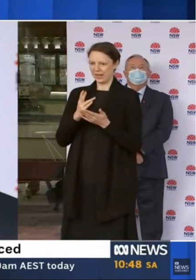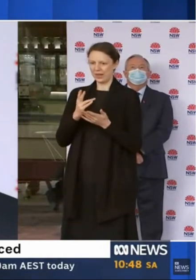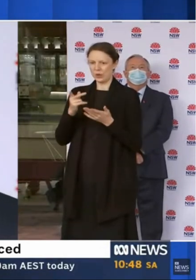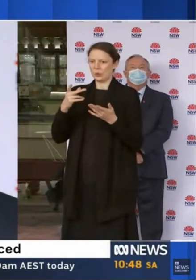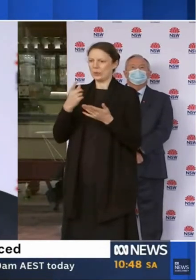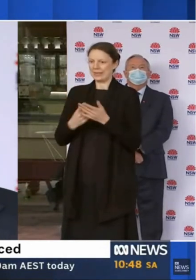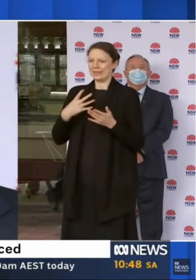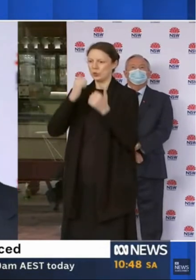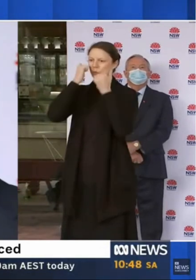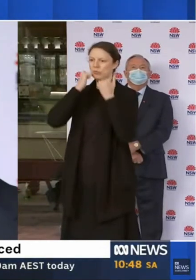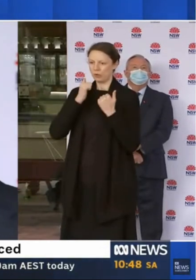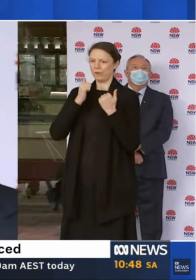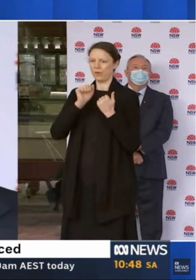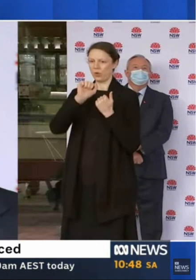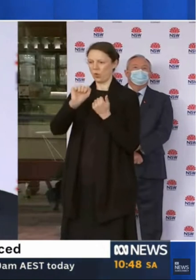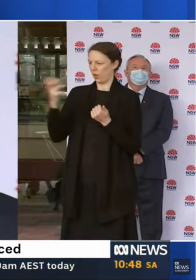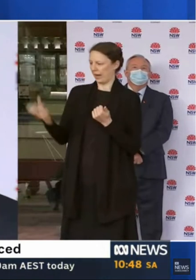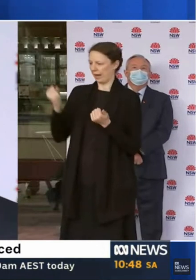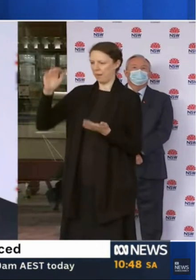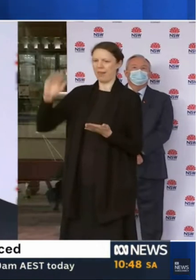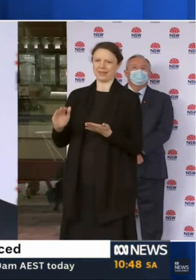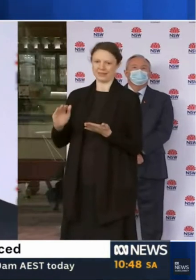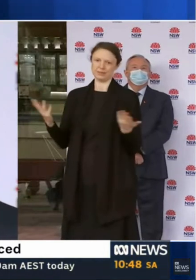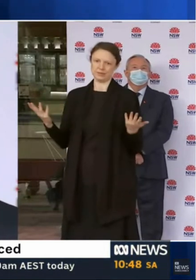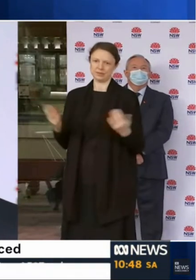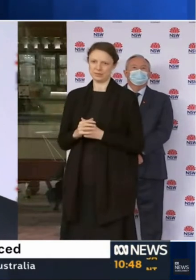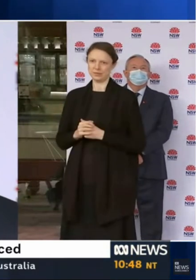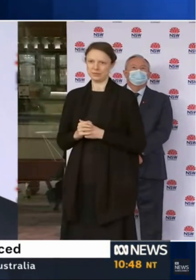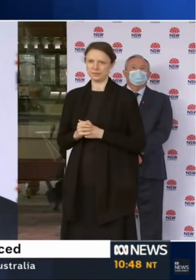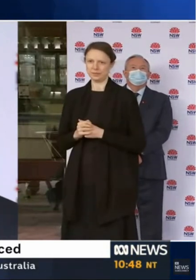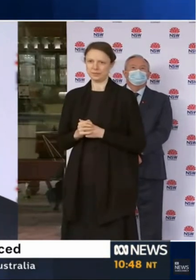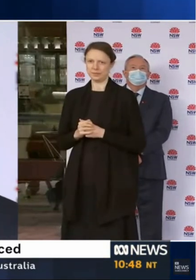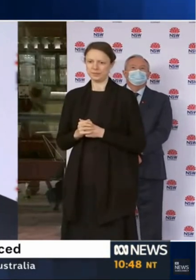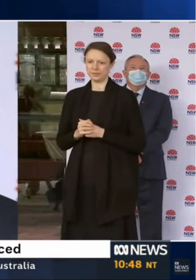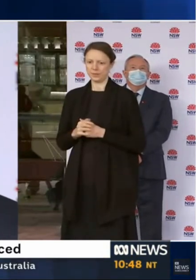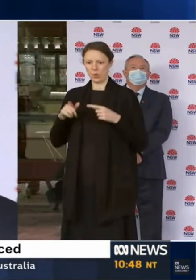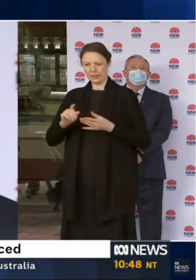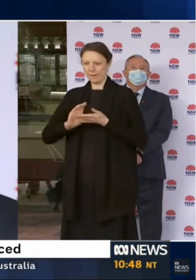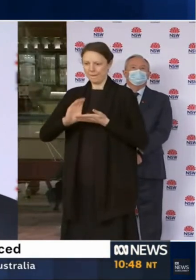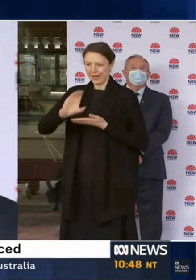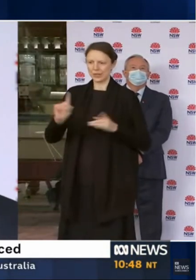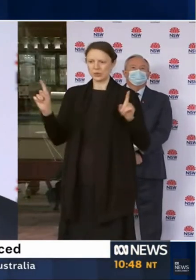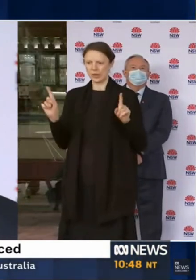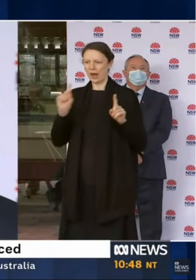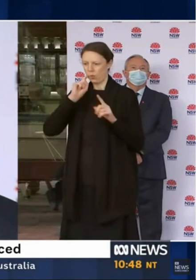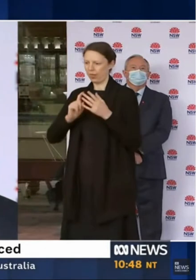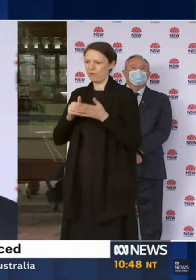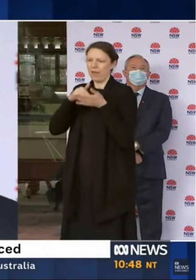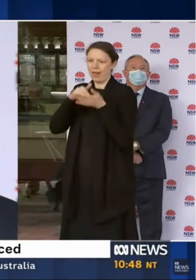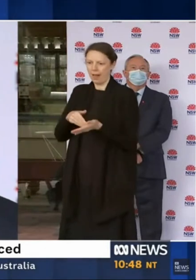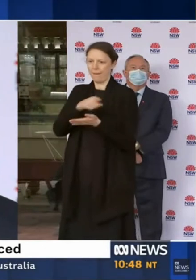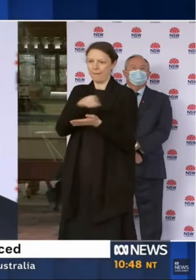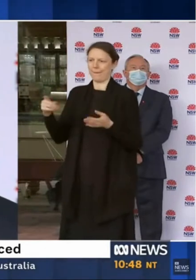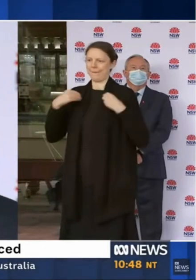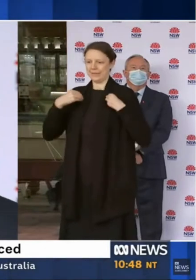turnover, because there's no doubt that there are businesses right across New South Wales who are doing it tough. And we believe this package today will help every business get through this.